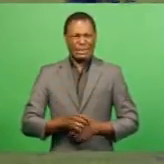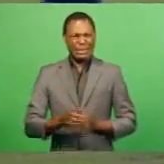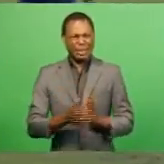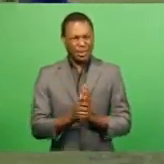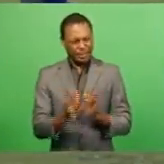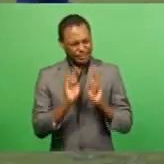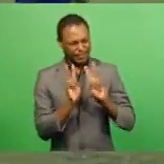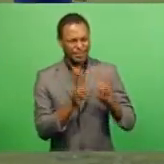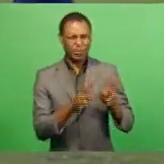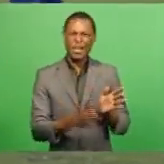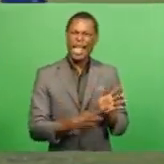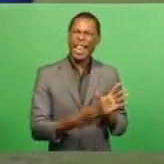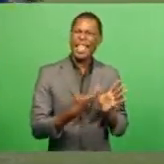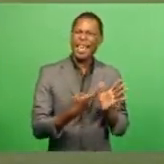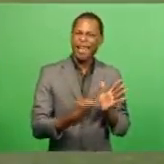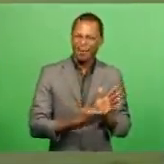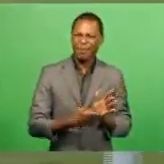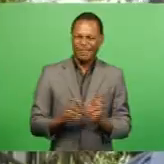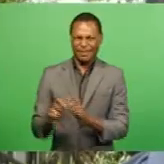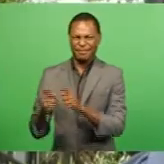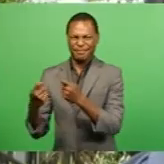the LAR Barbarians.